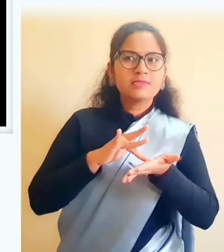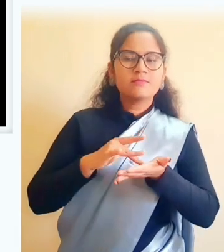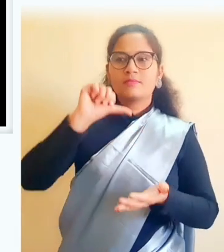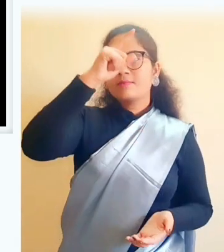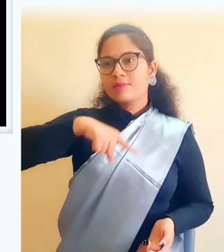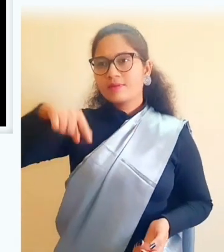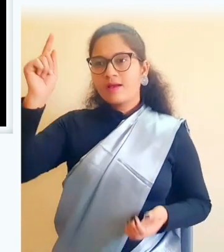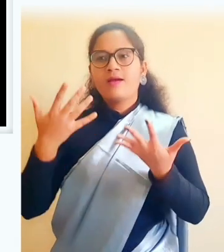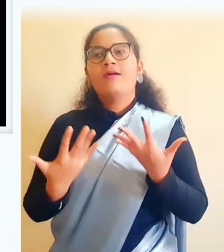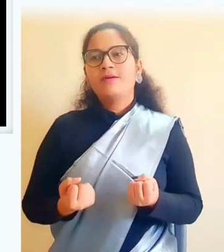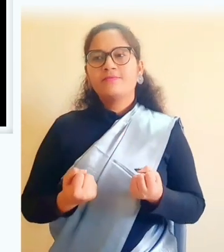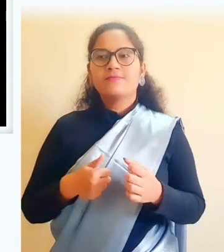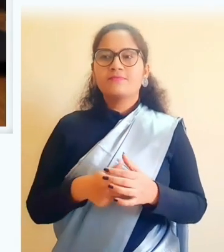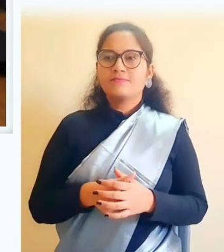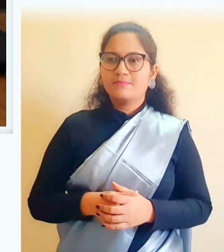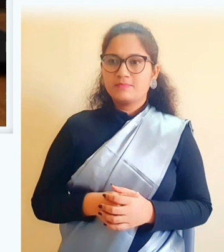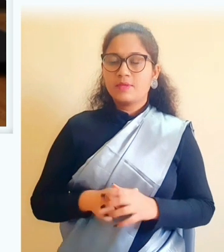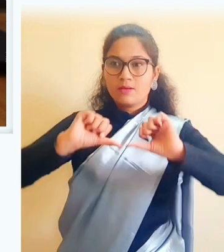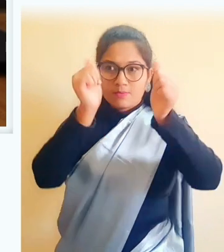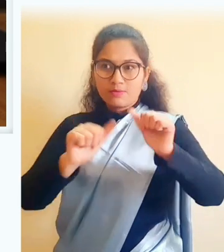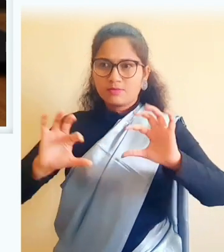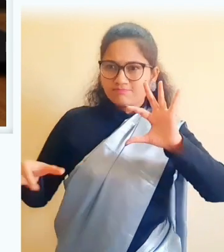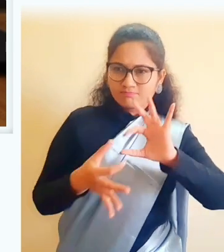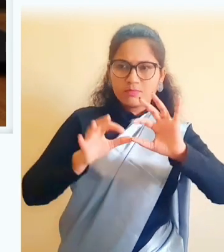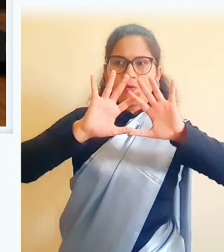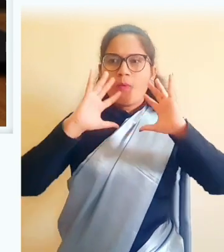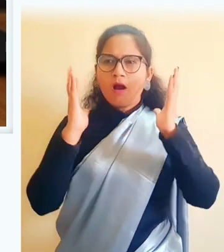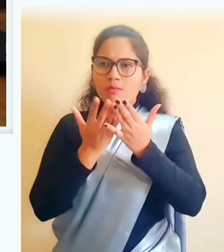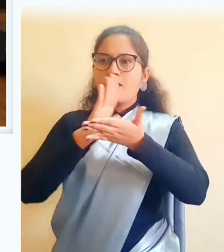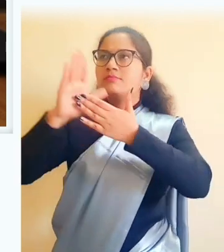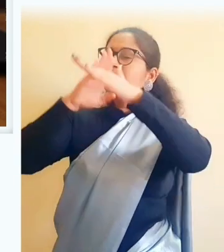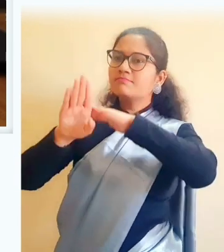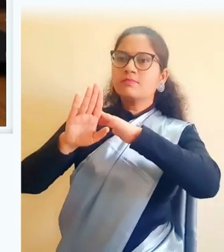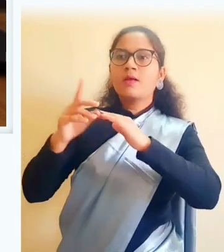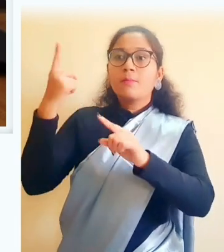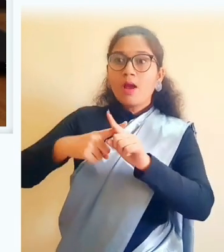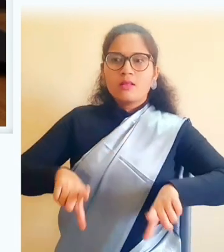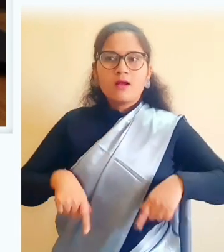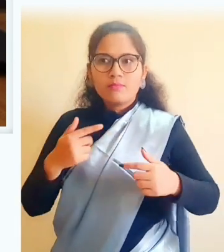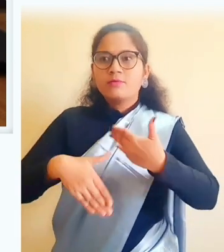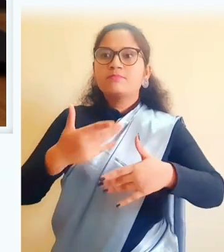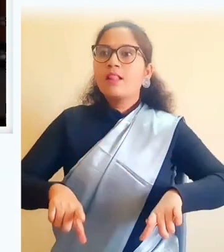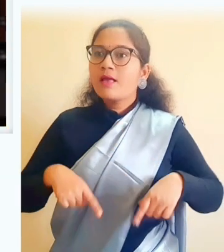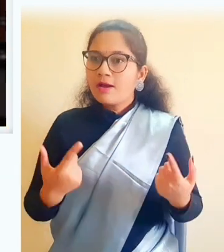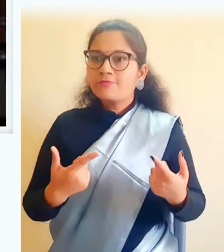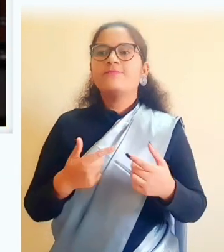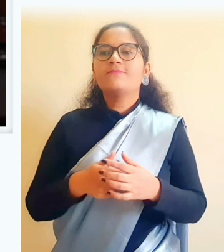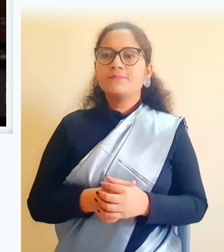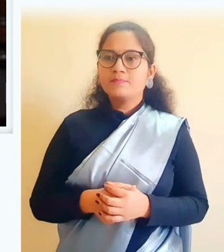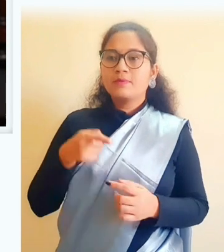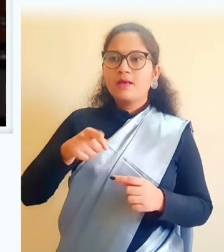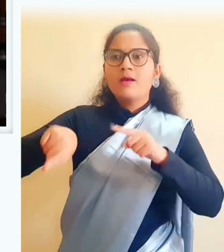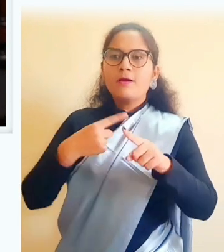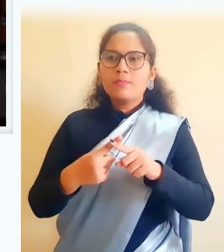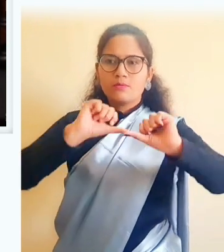decorated gopurams in India. The structure connects the earth with the heavens and life with afterlife. The existence of